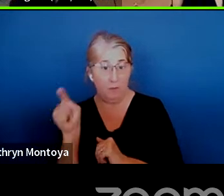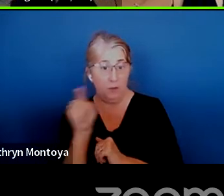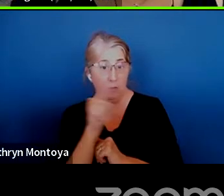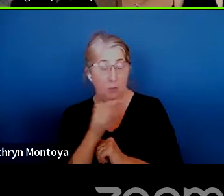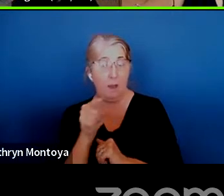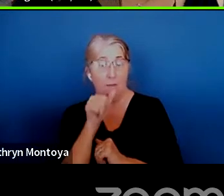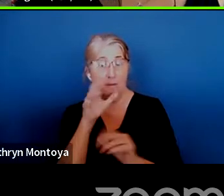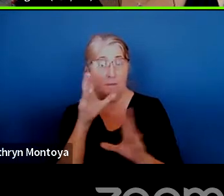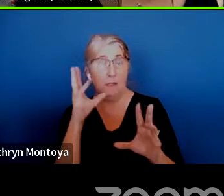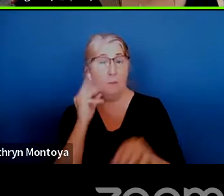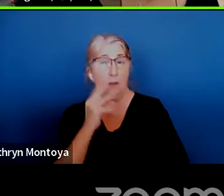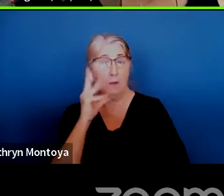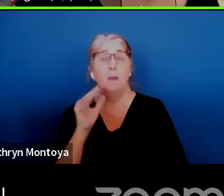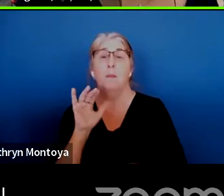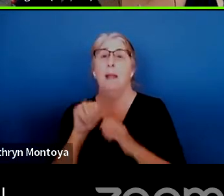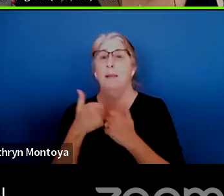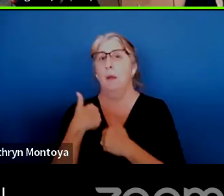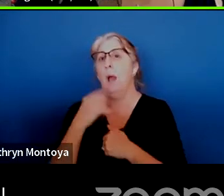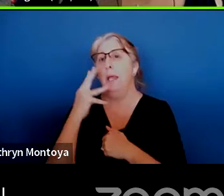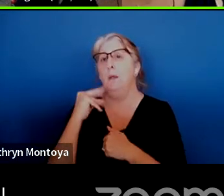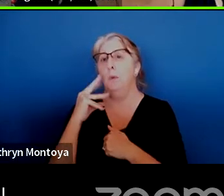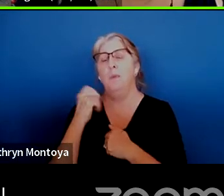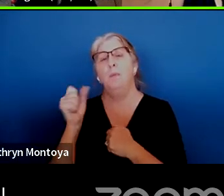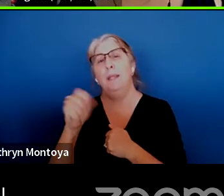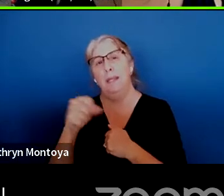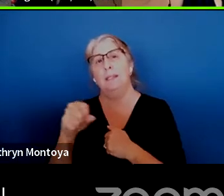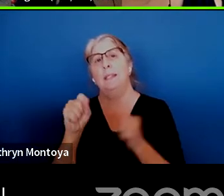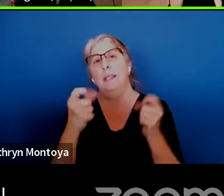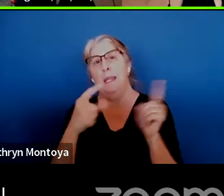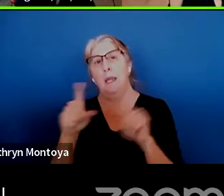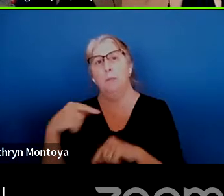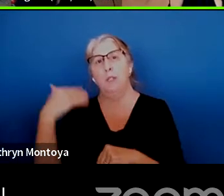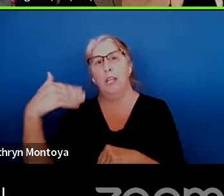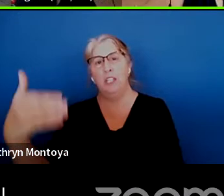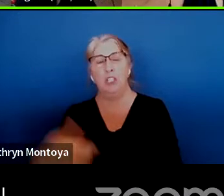I deal with it. And yes, it does happen occasionally.